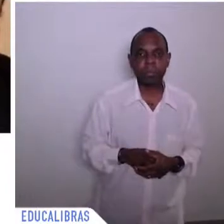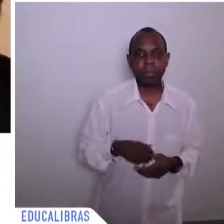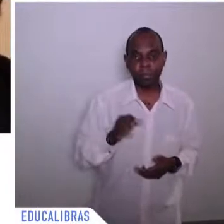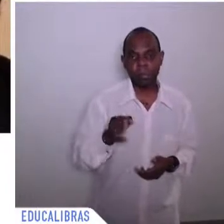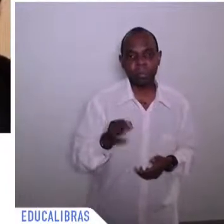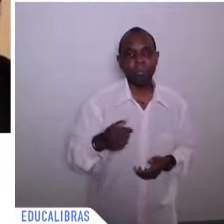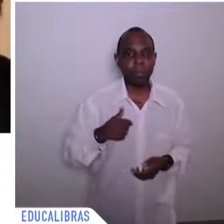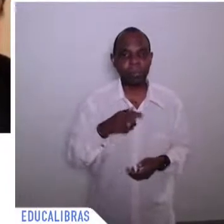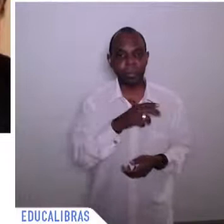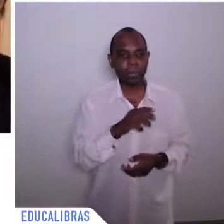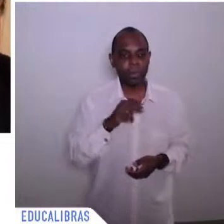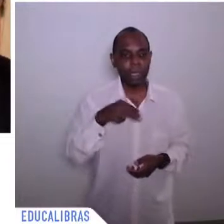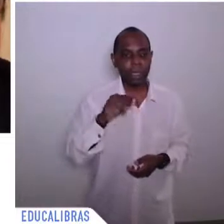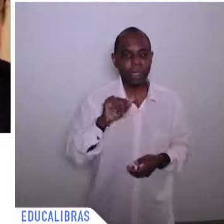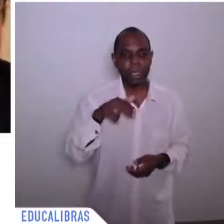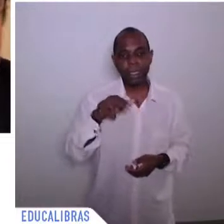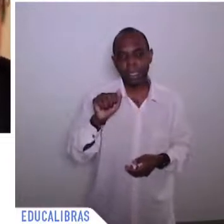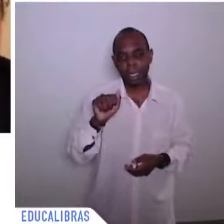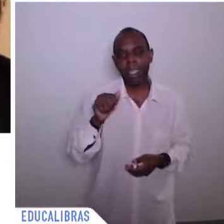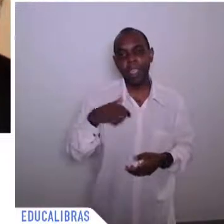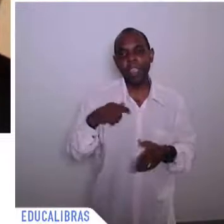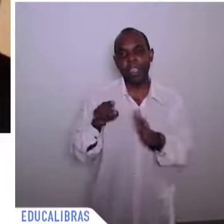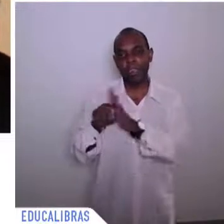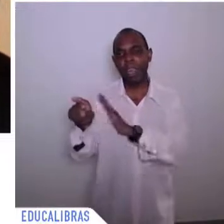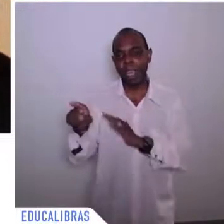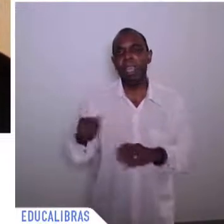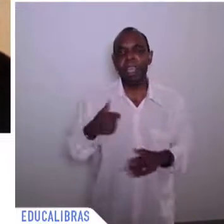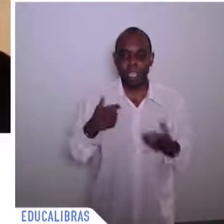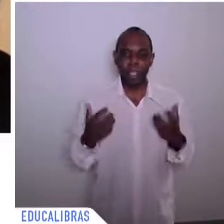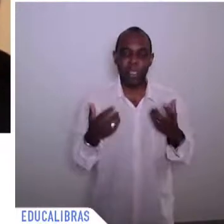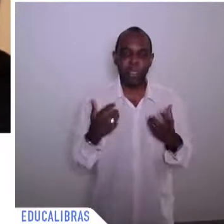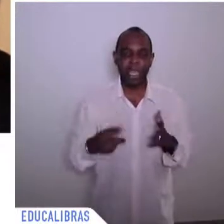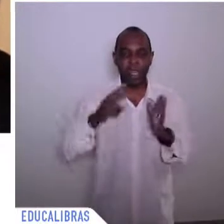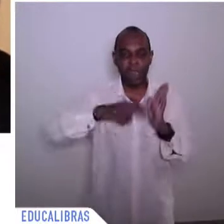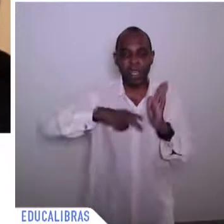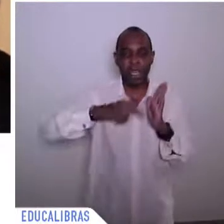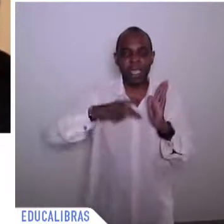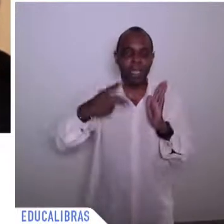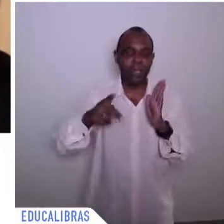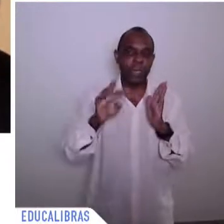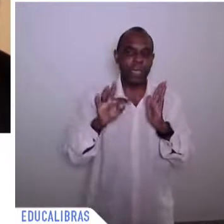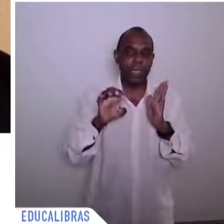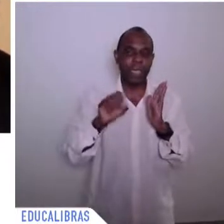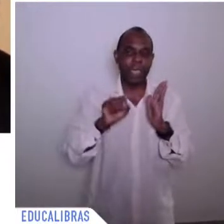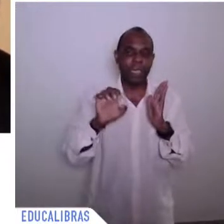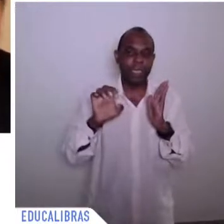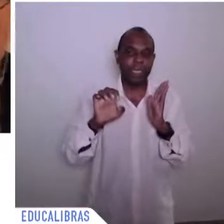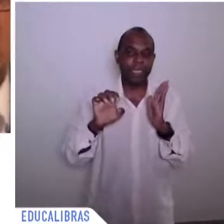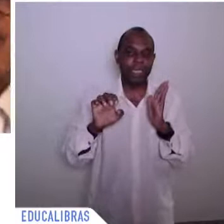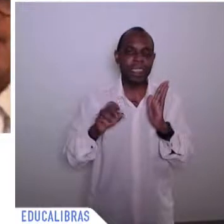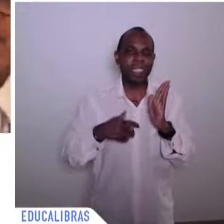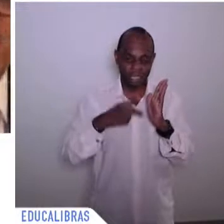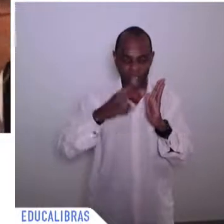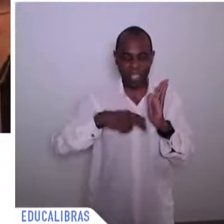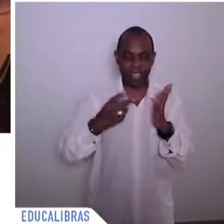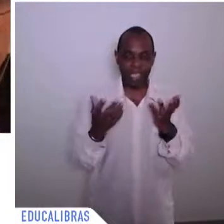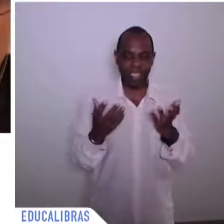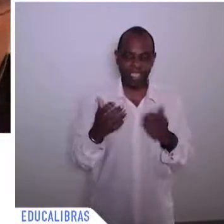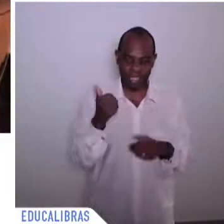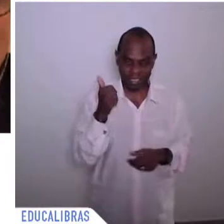ask Nina something first. I really want to read your thesis. Nina, if you can help me read your